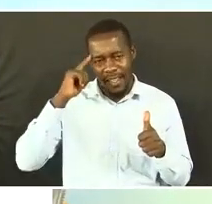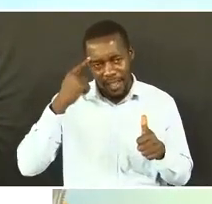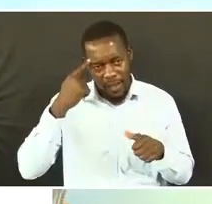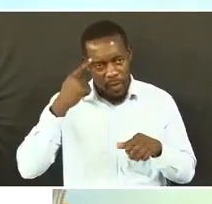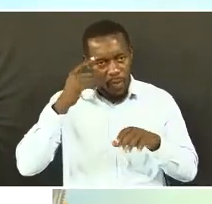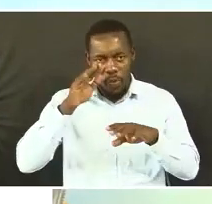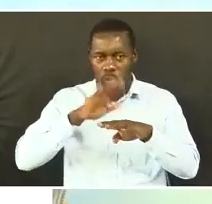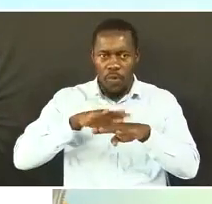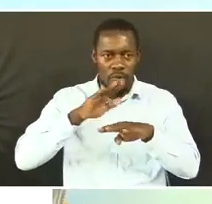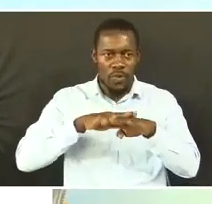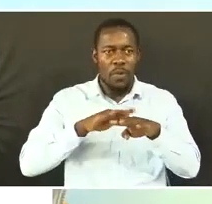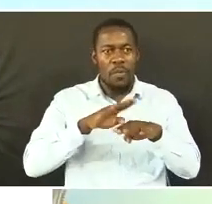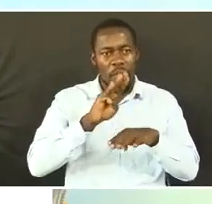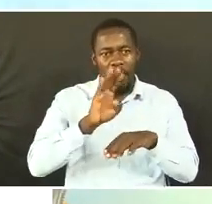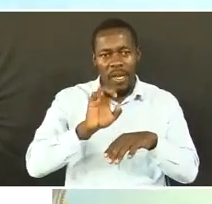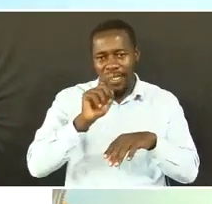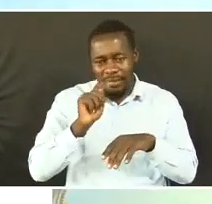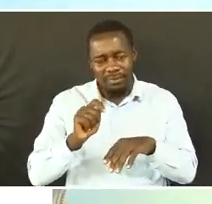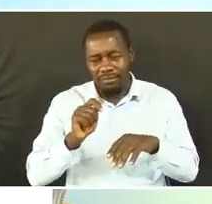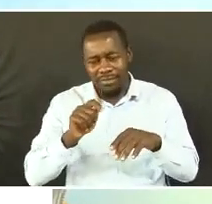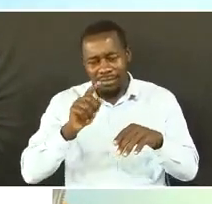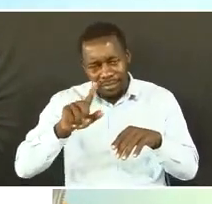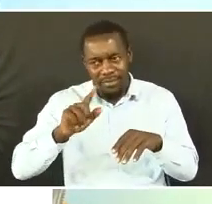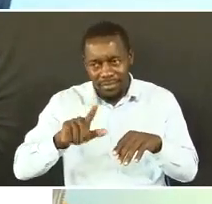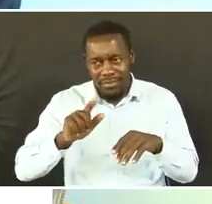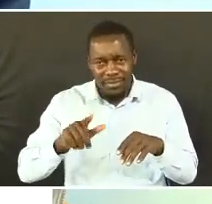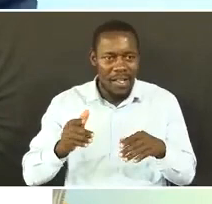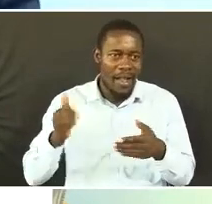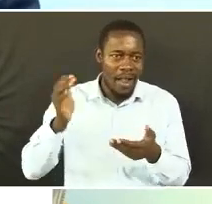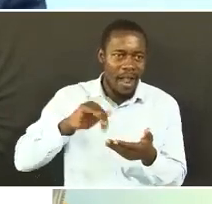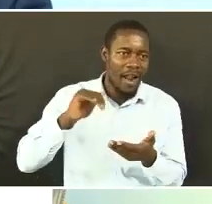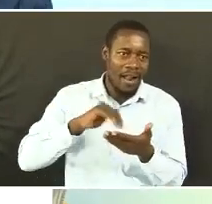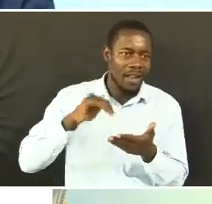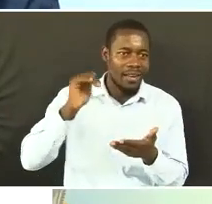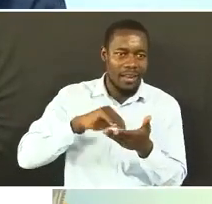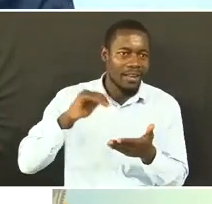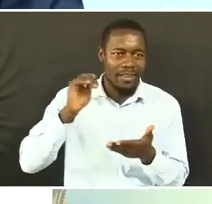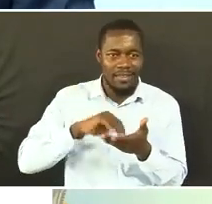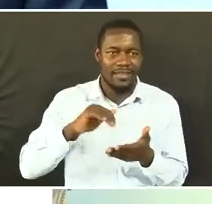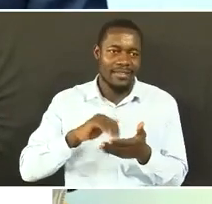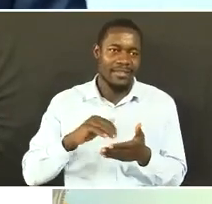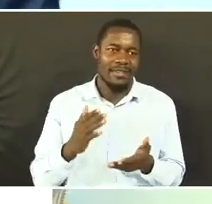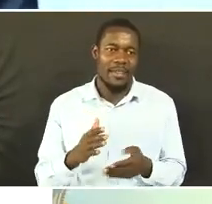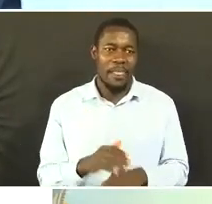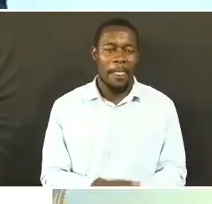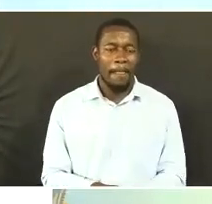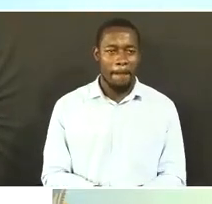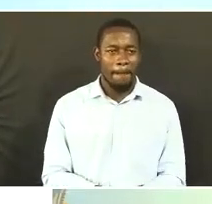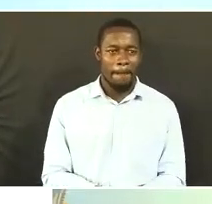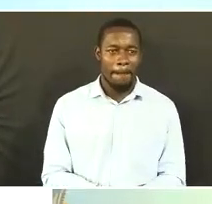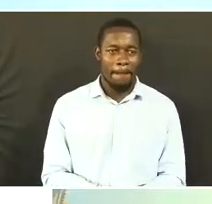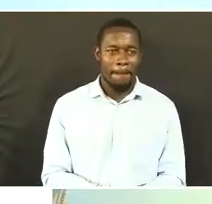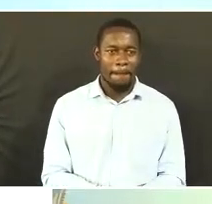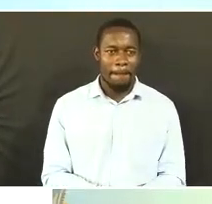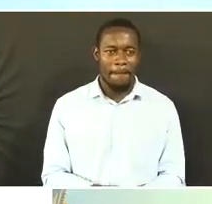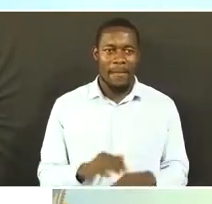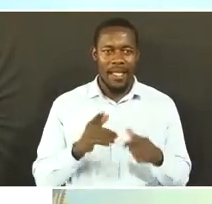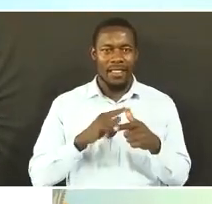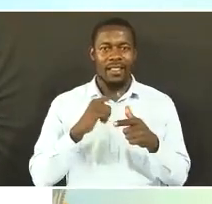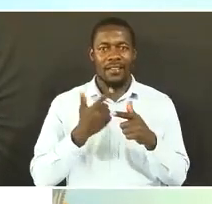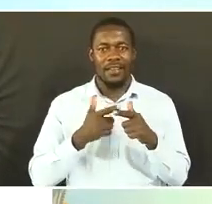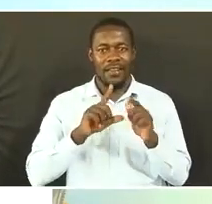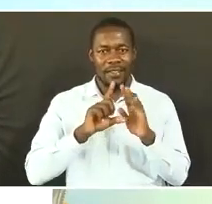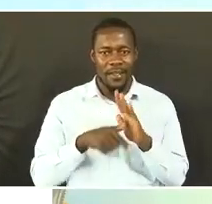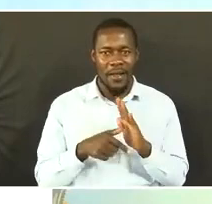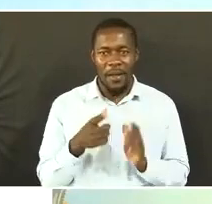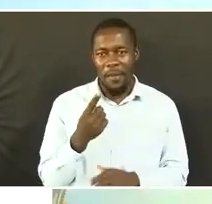and genius plans. Alas, he signed off the big check and thus culminated the steading